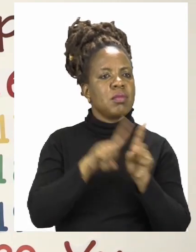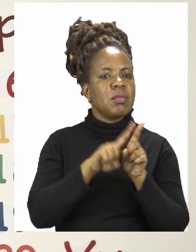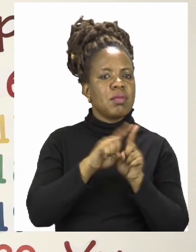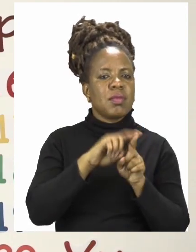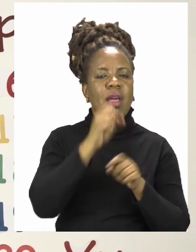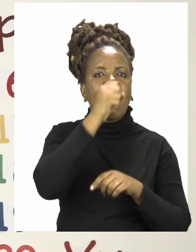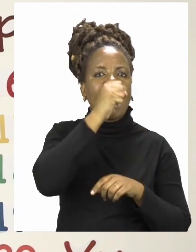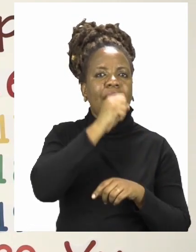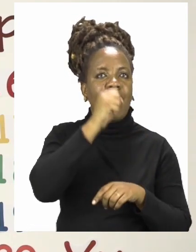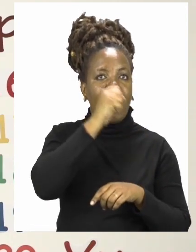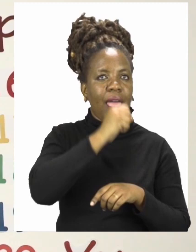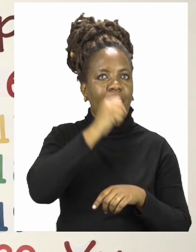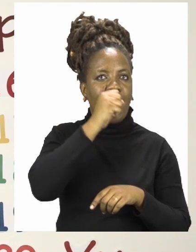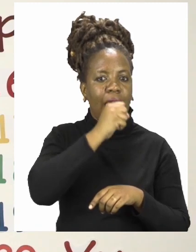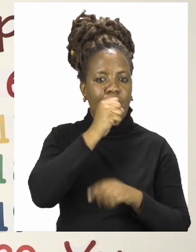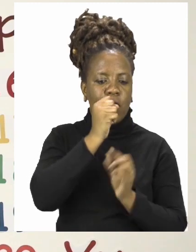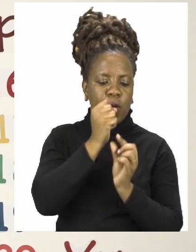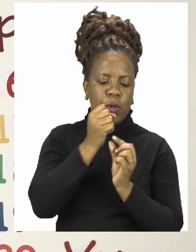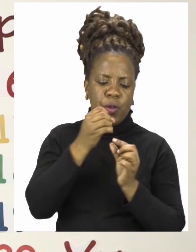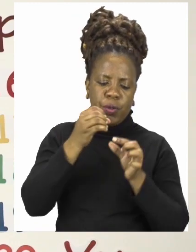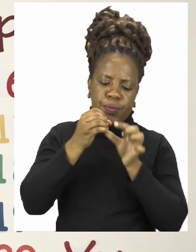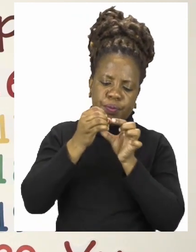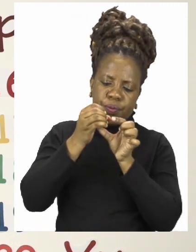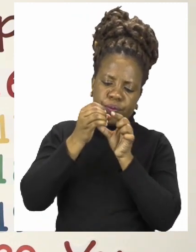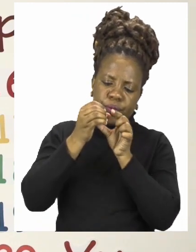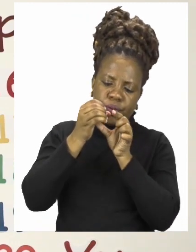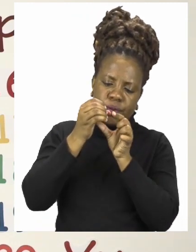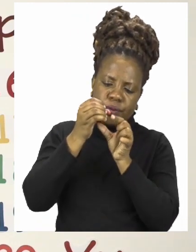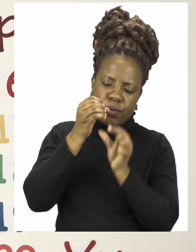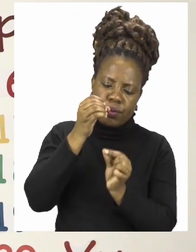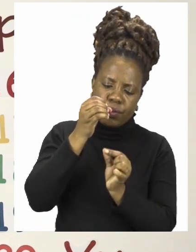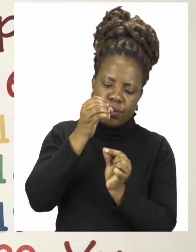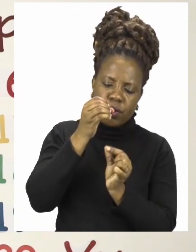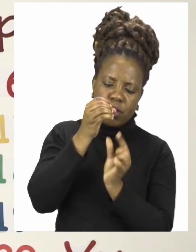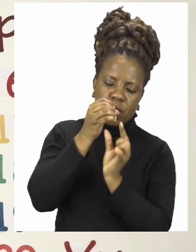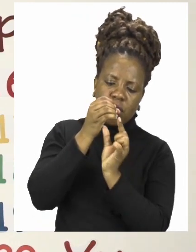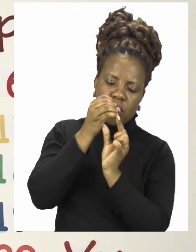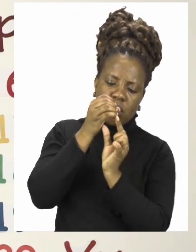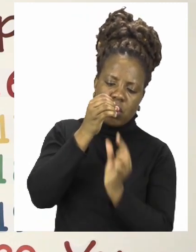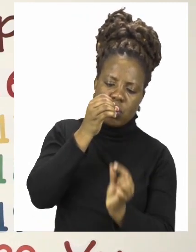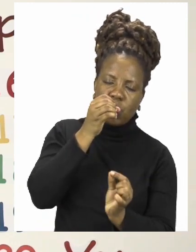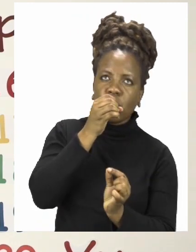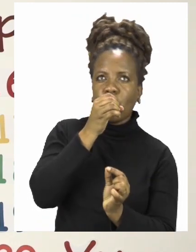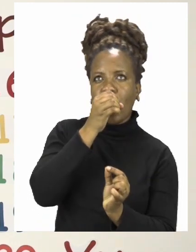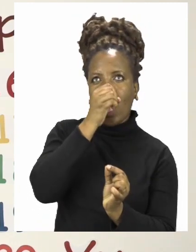take the ice cream and we lick it. And then I also want